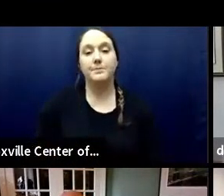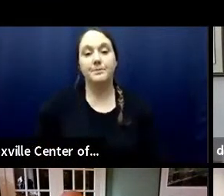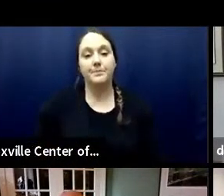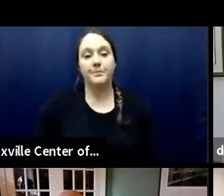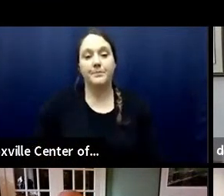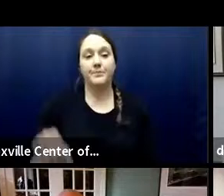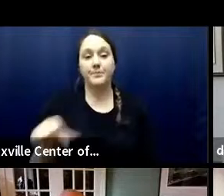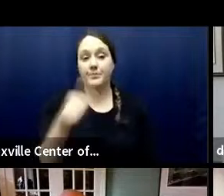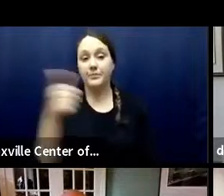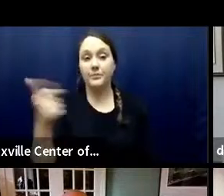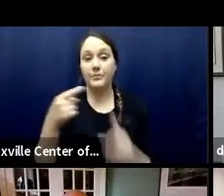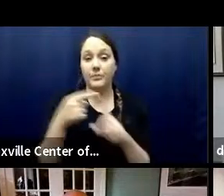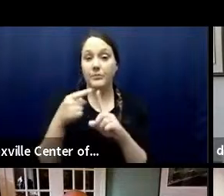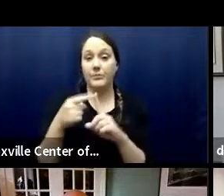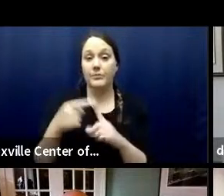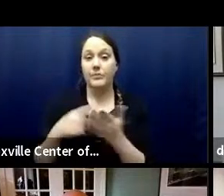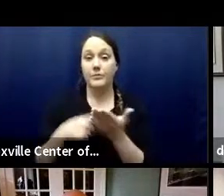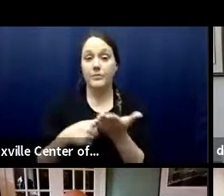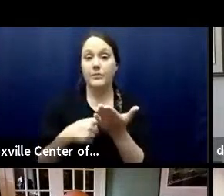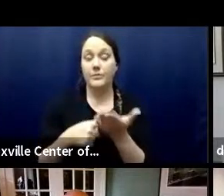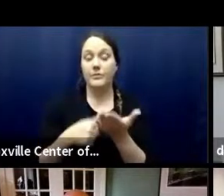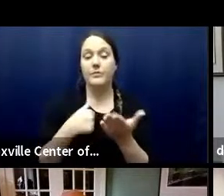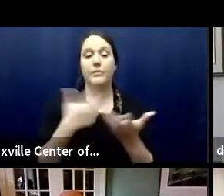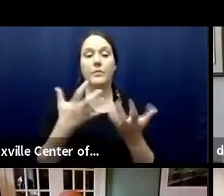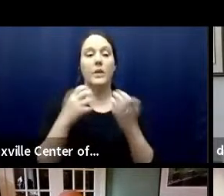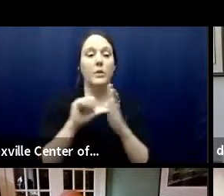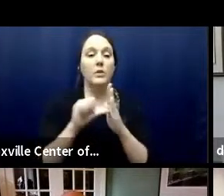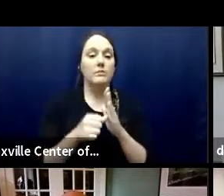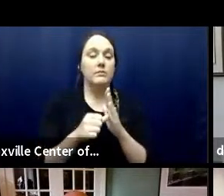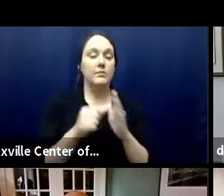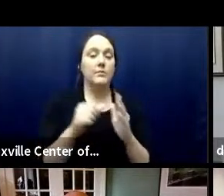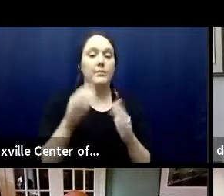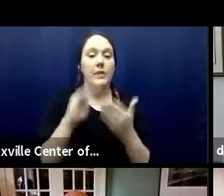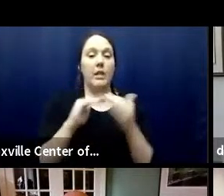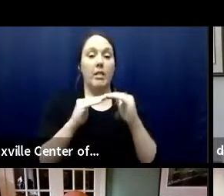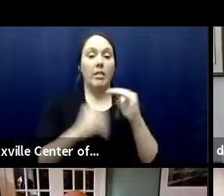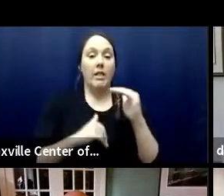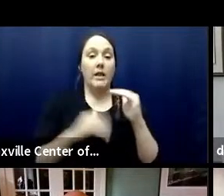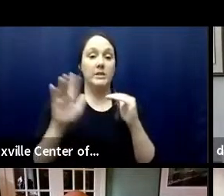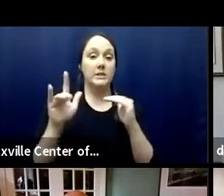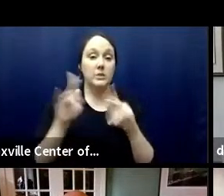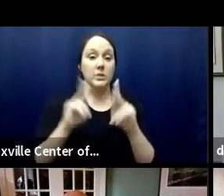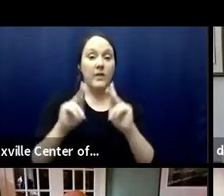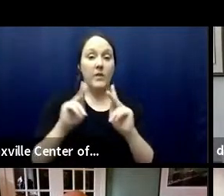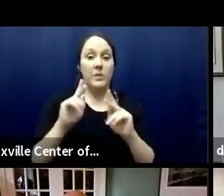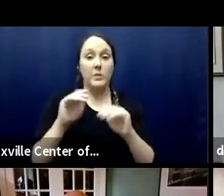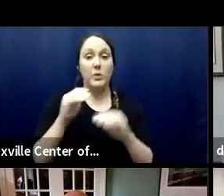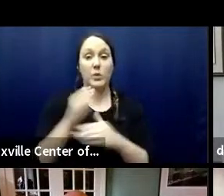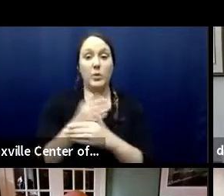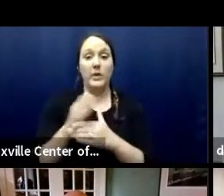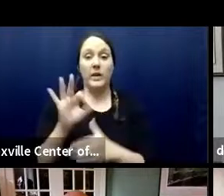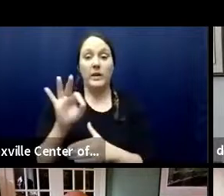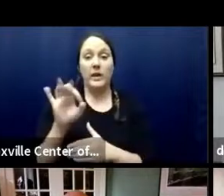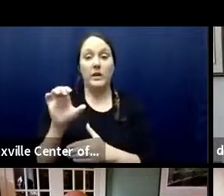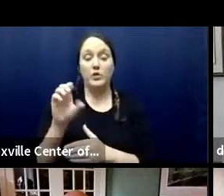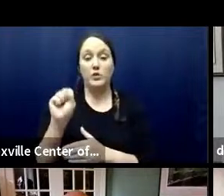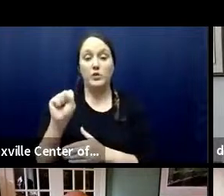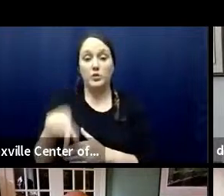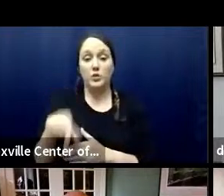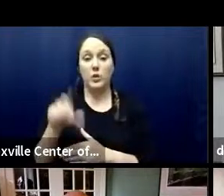Other points of discussion? I just want to point out that the less than 25 people per 900 square feet is